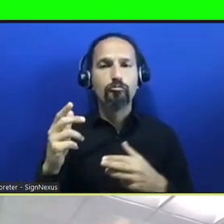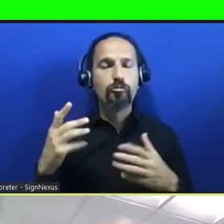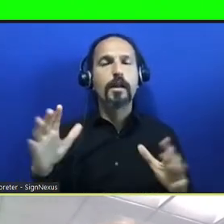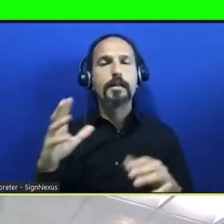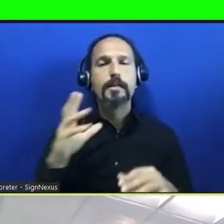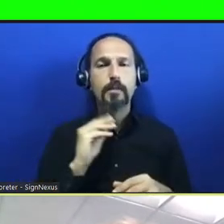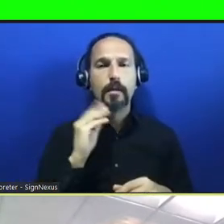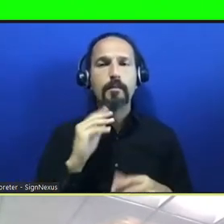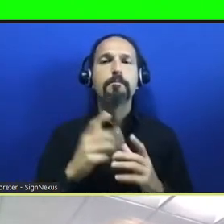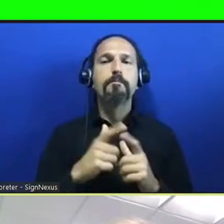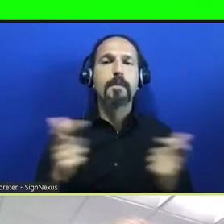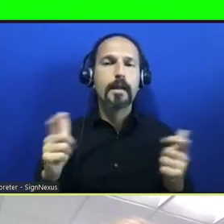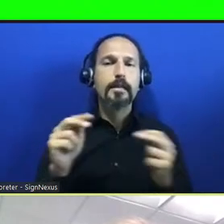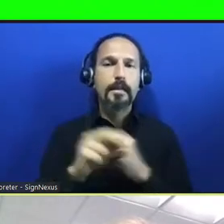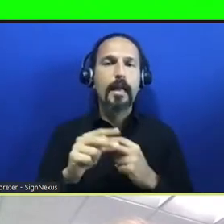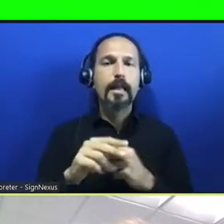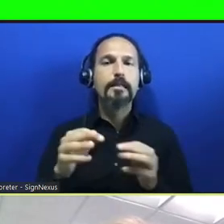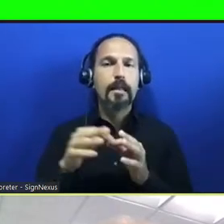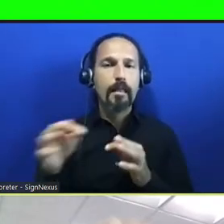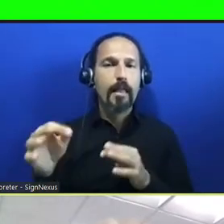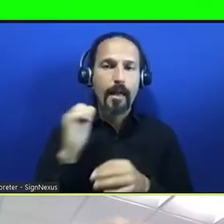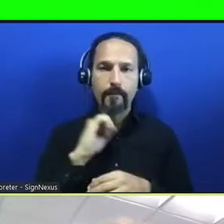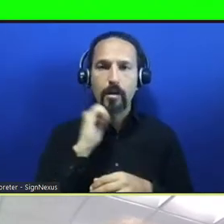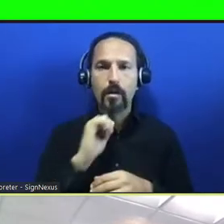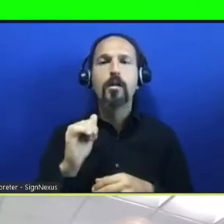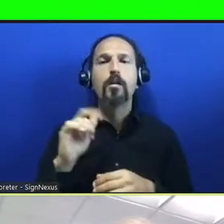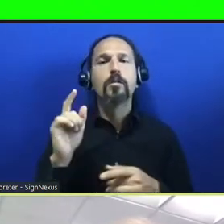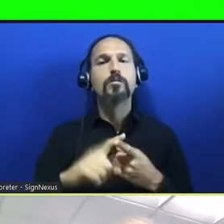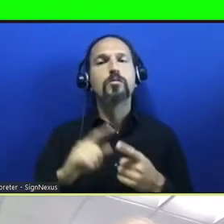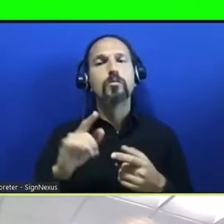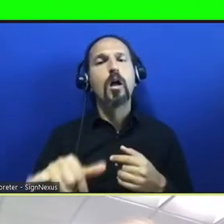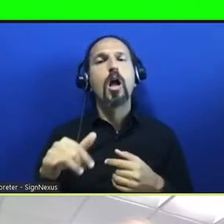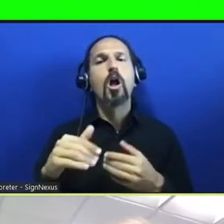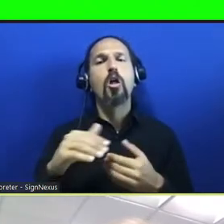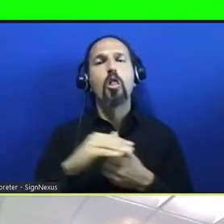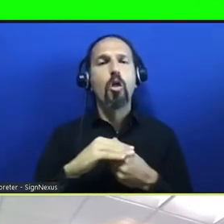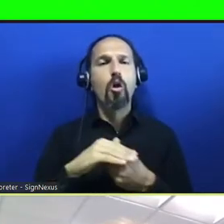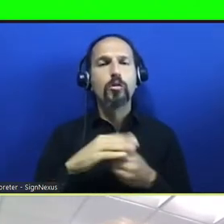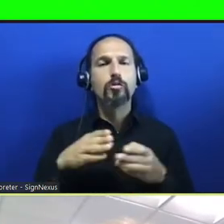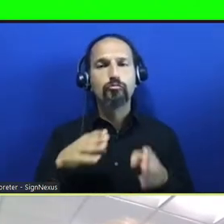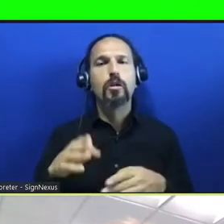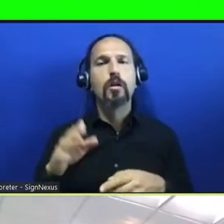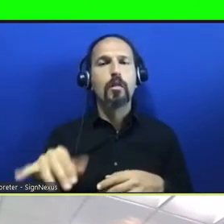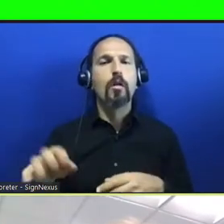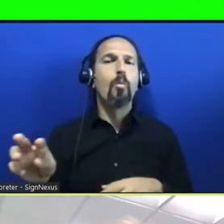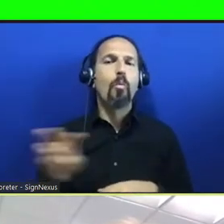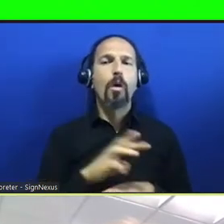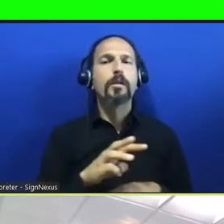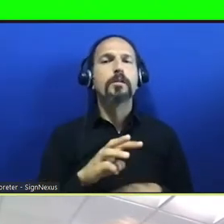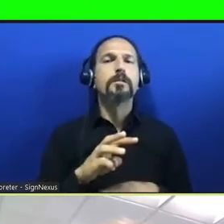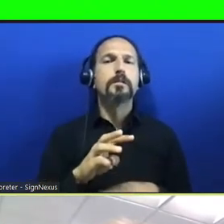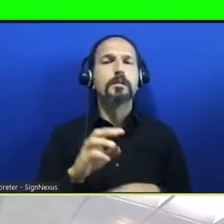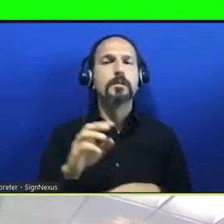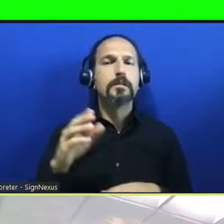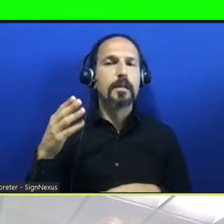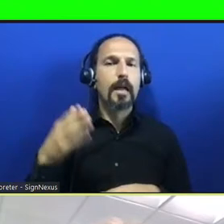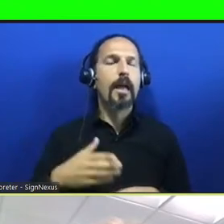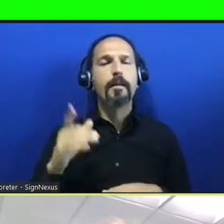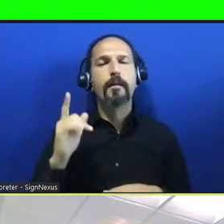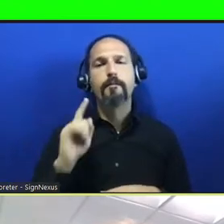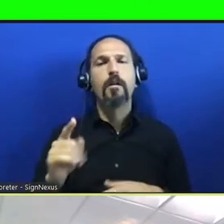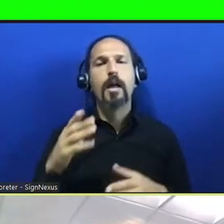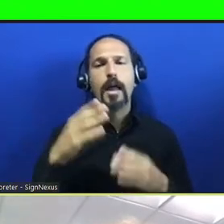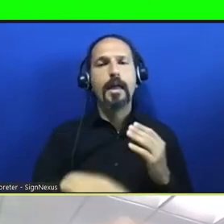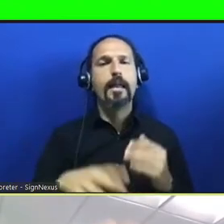experiences major traffic snows and delays daily spilling over onto our local streets the westbound HOV lane on the Staten Island Expressway and the